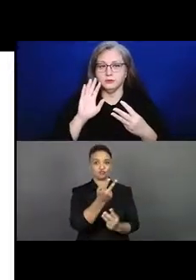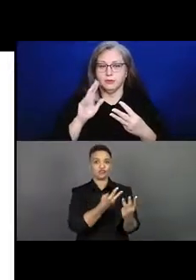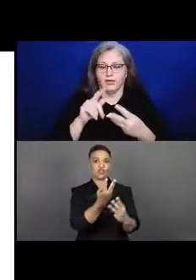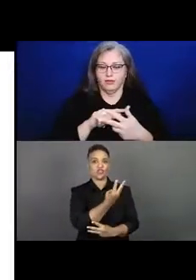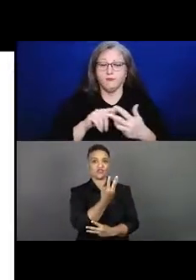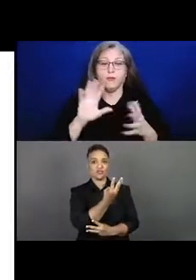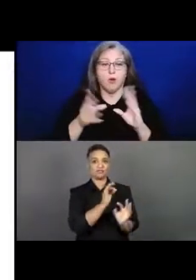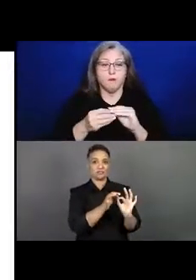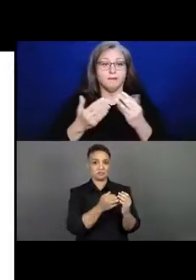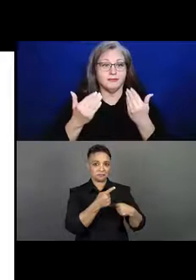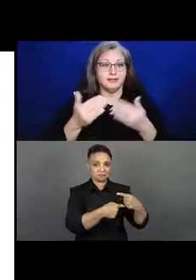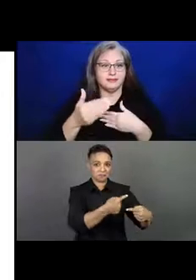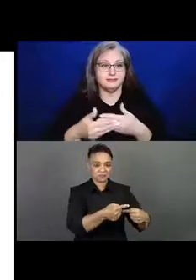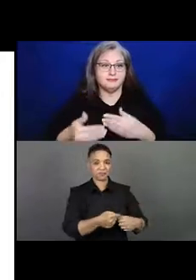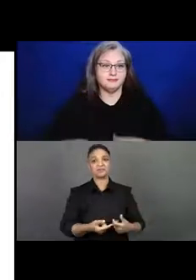Next slide,